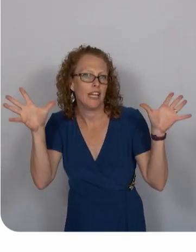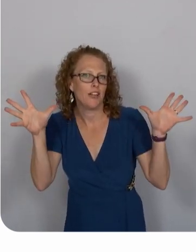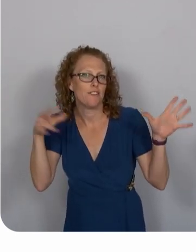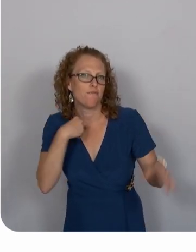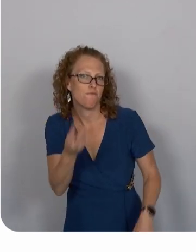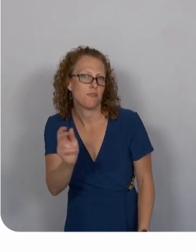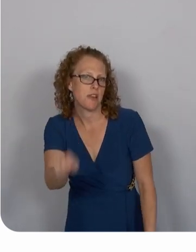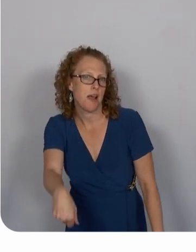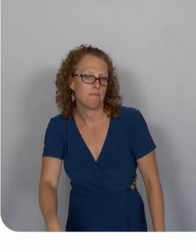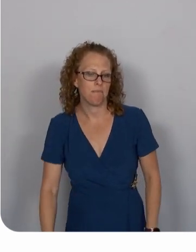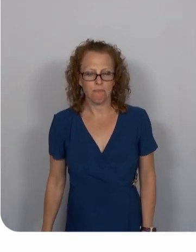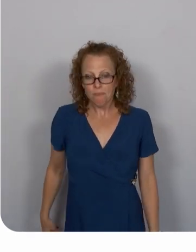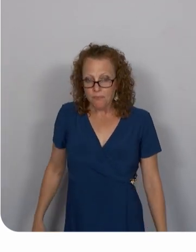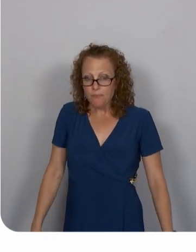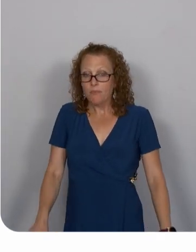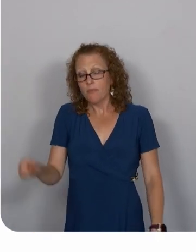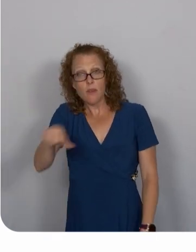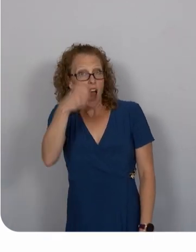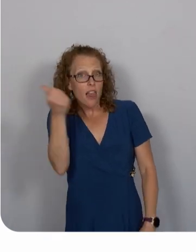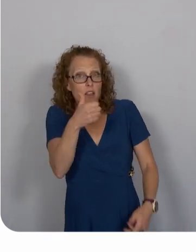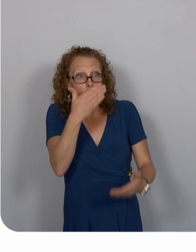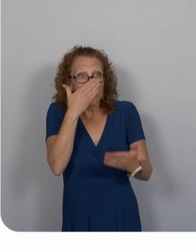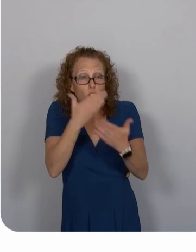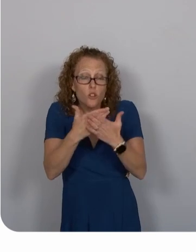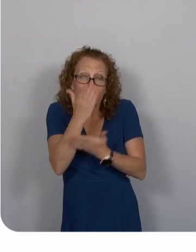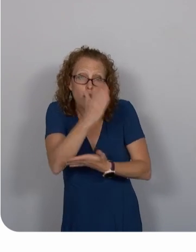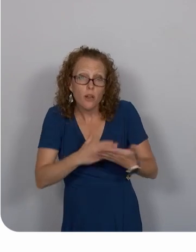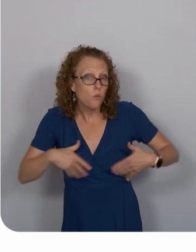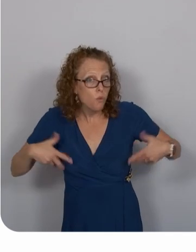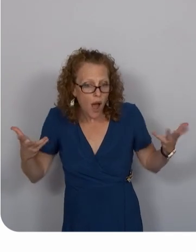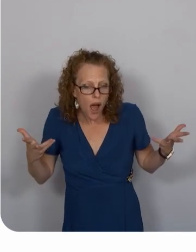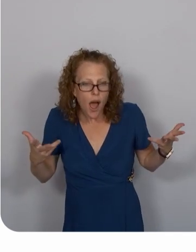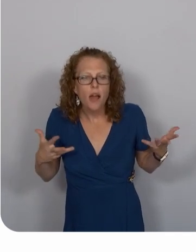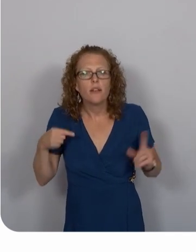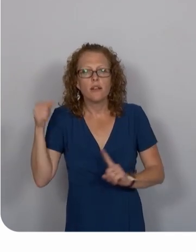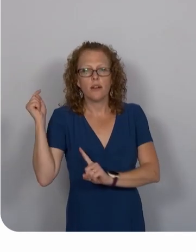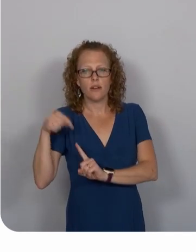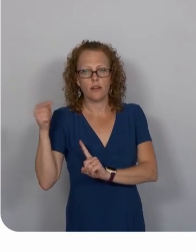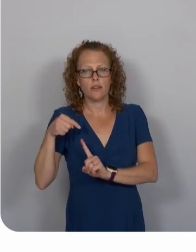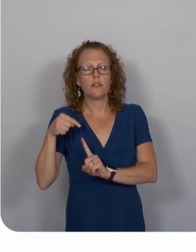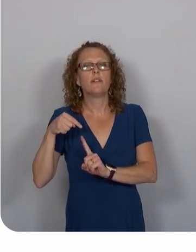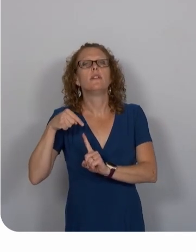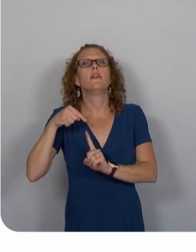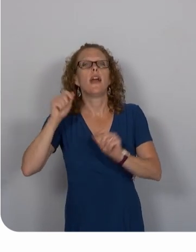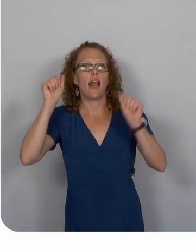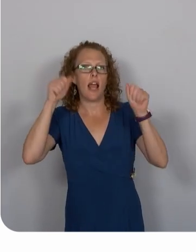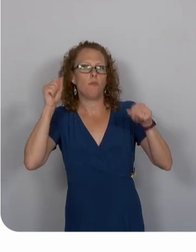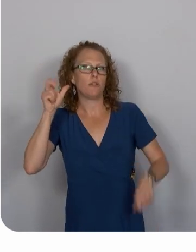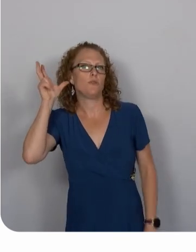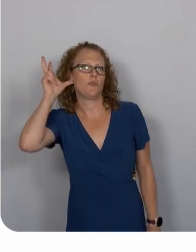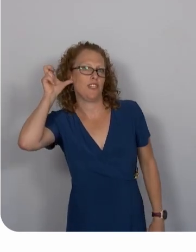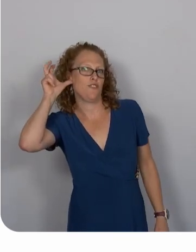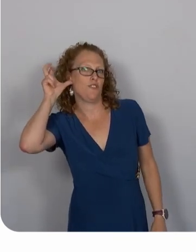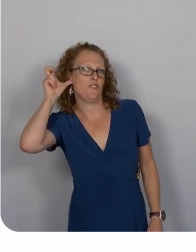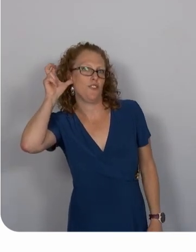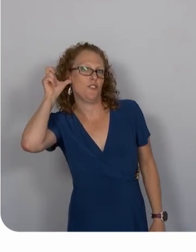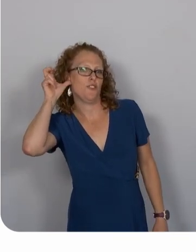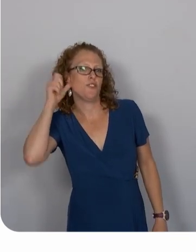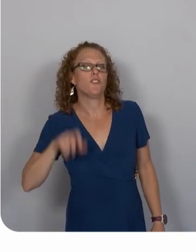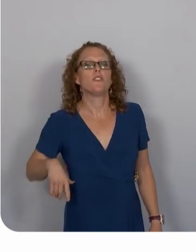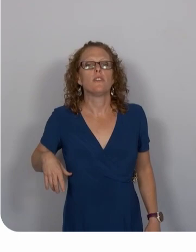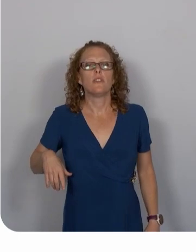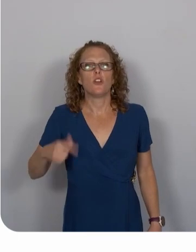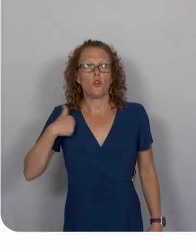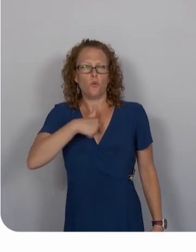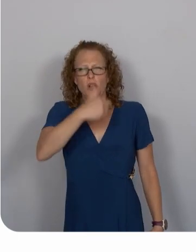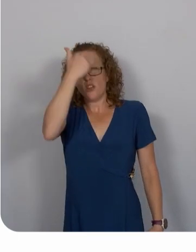Another thing that people really loved about their glasses was the speakers. And we knew this was a place that we